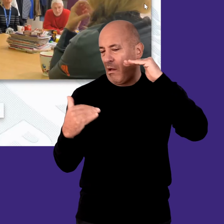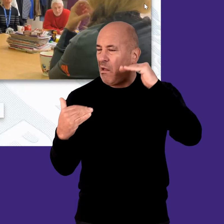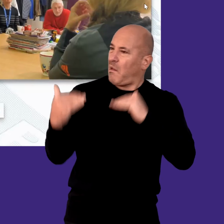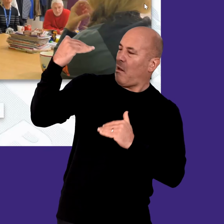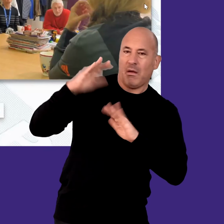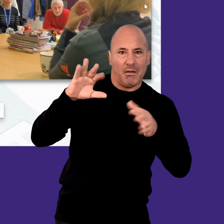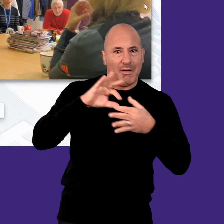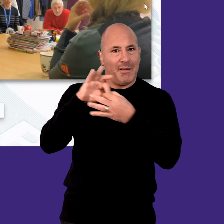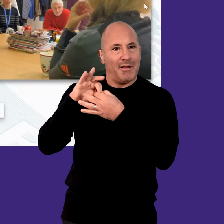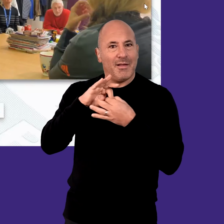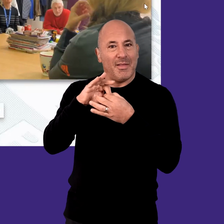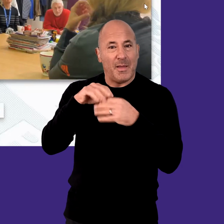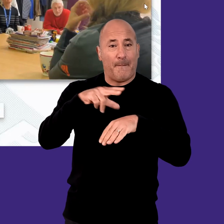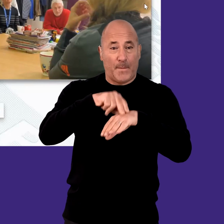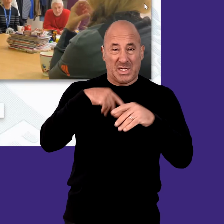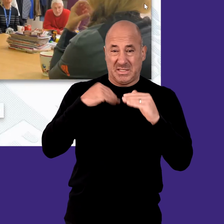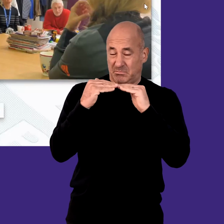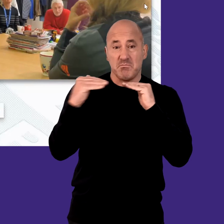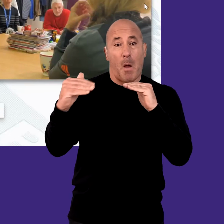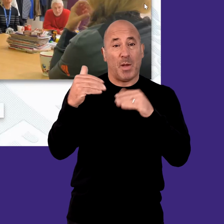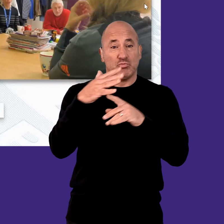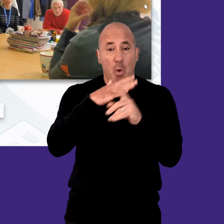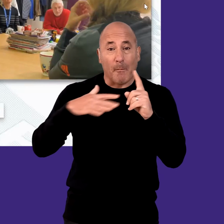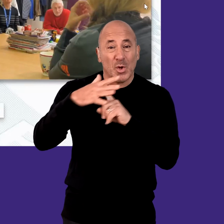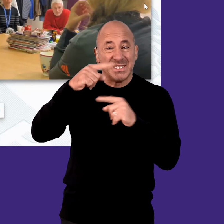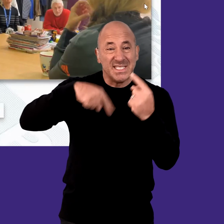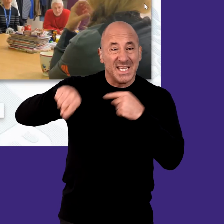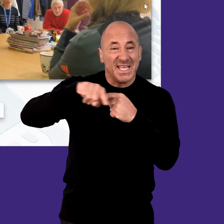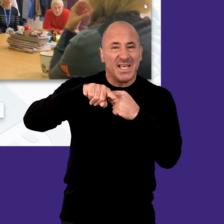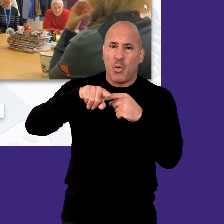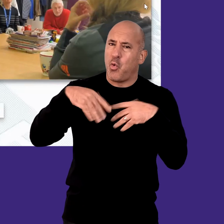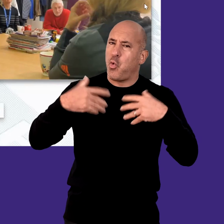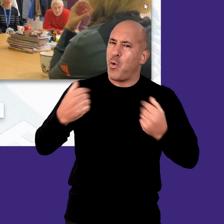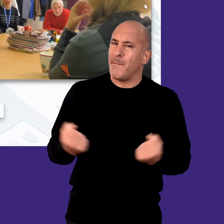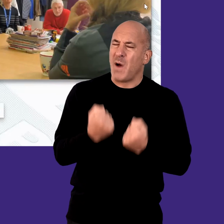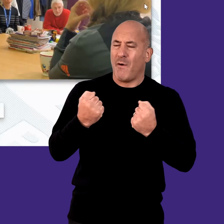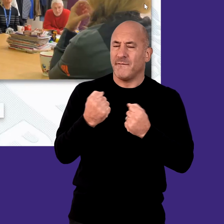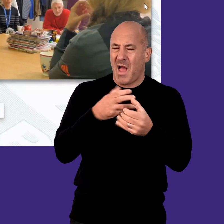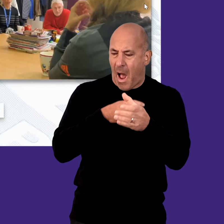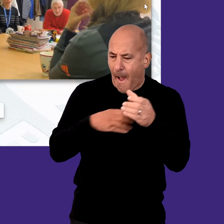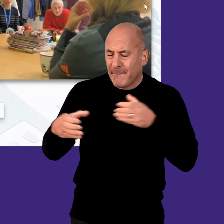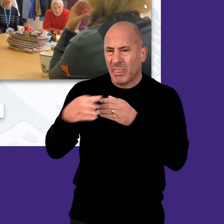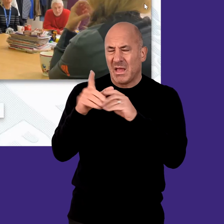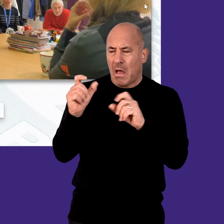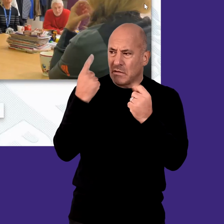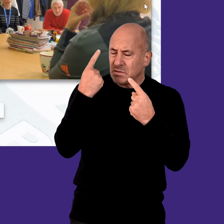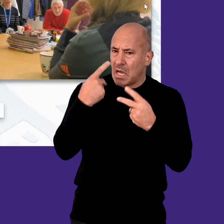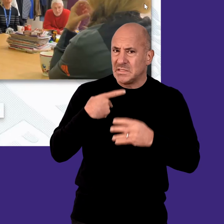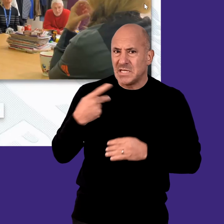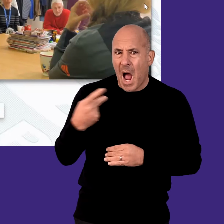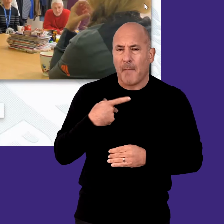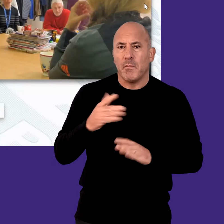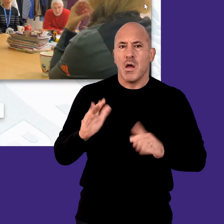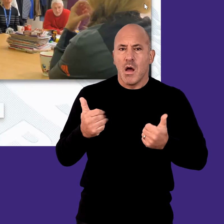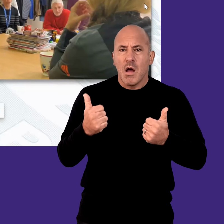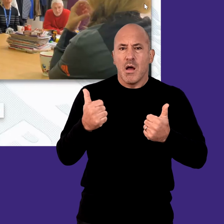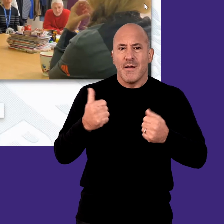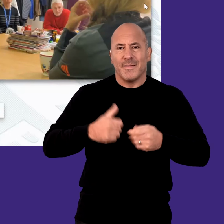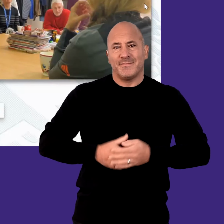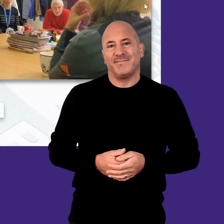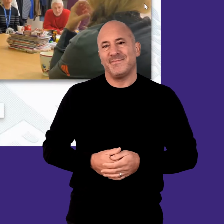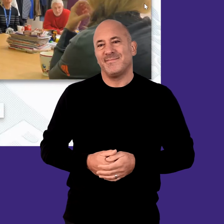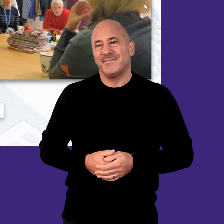sharing, more of a cooperation. The police were on the same footing as the community members, and that was really powerful in terms of